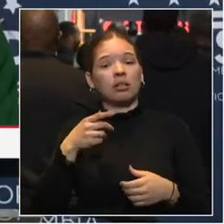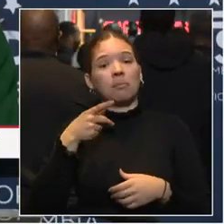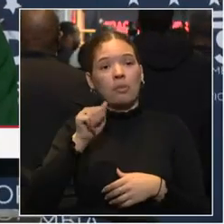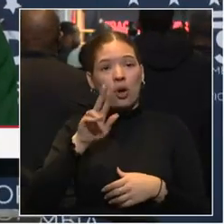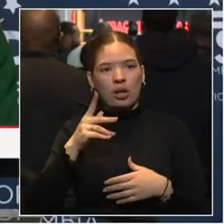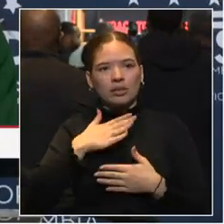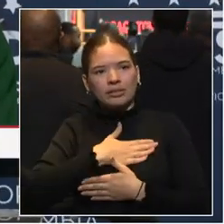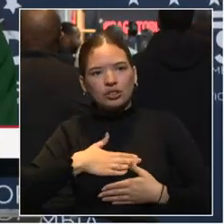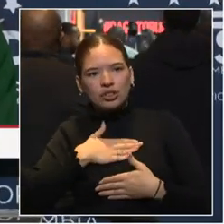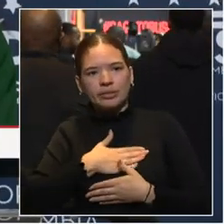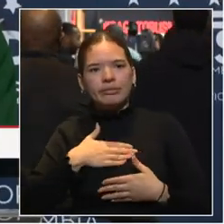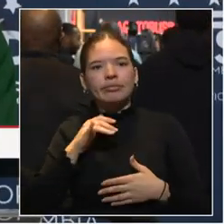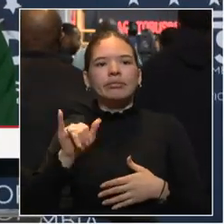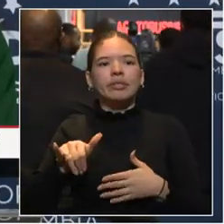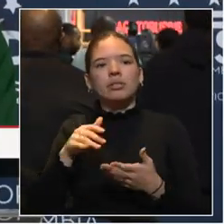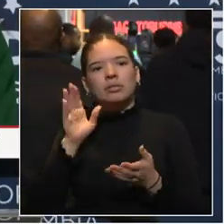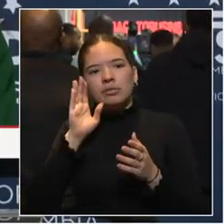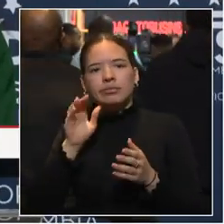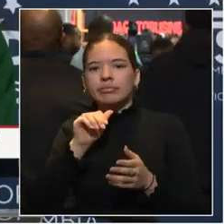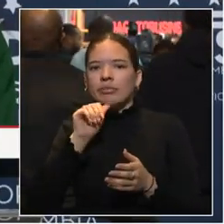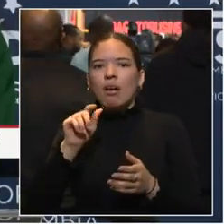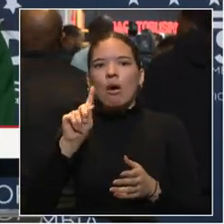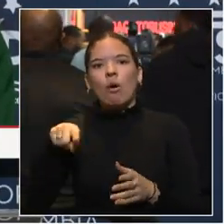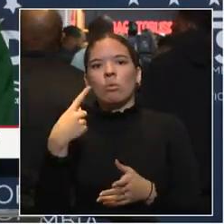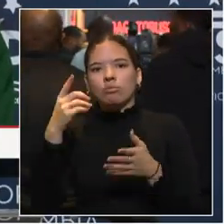this 14-year-old